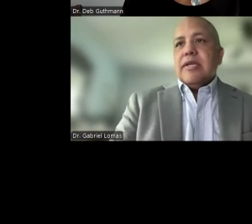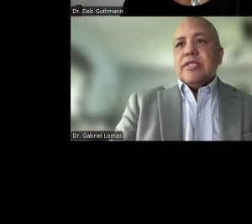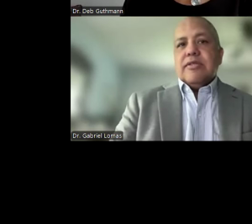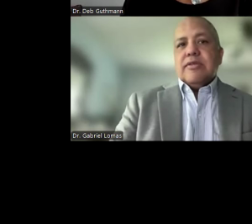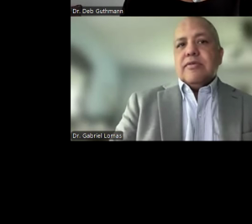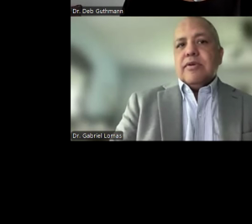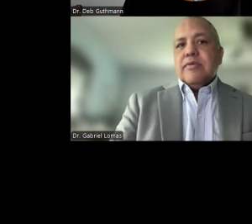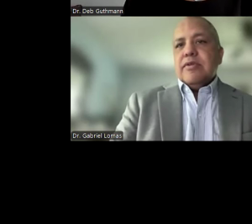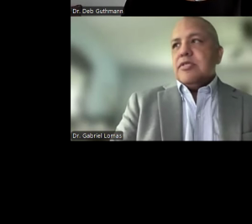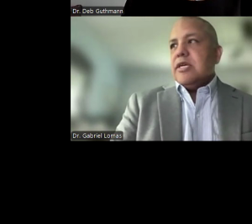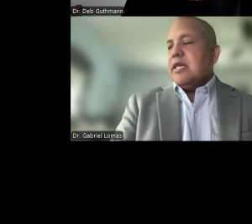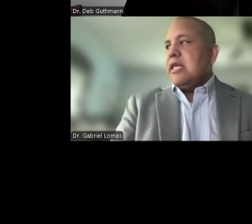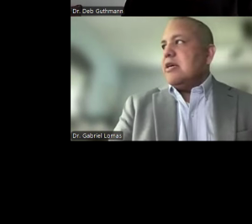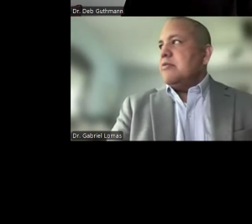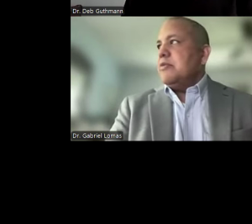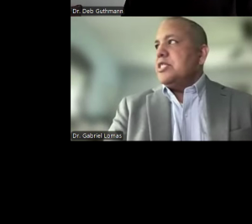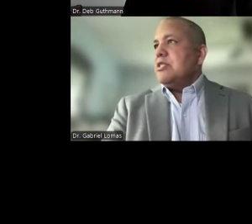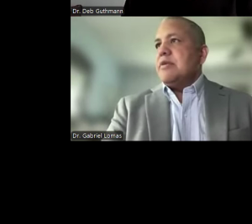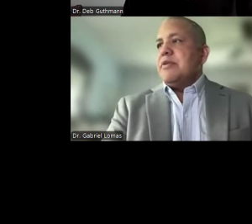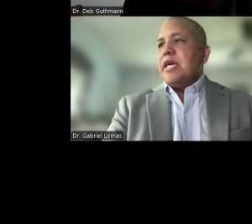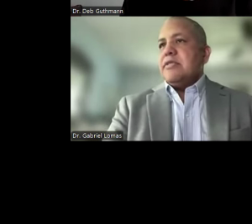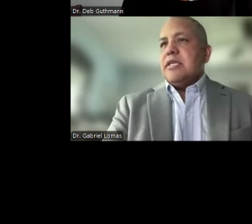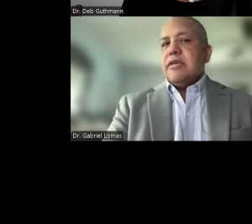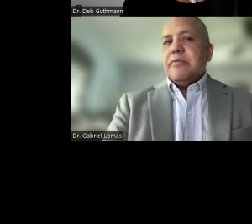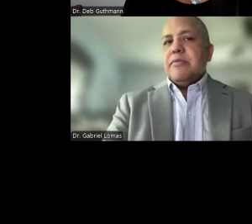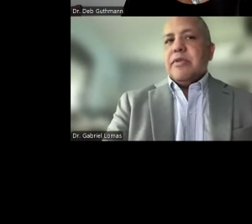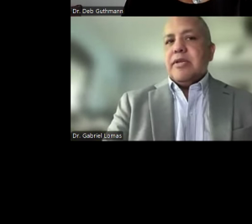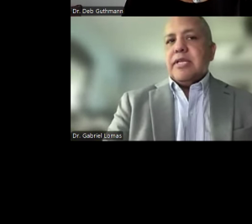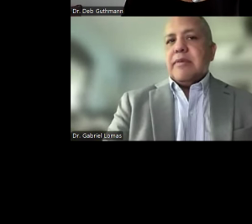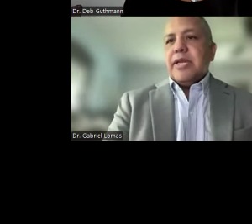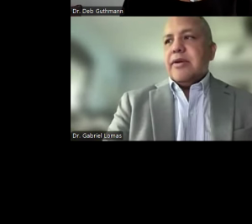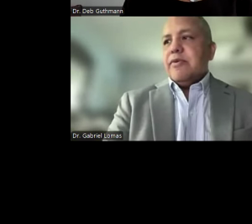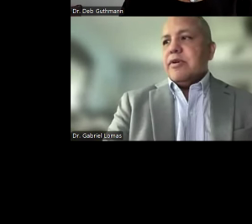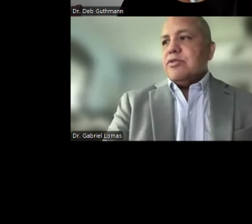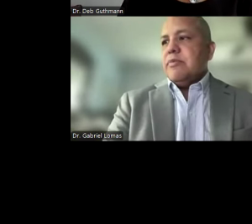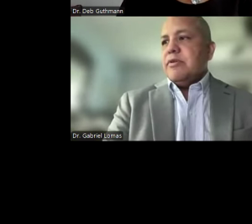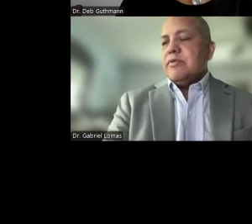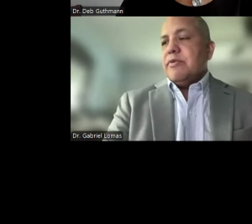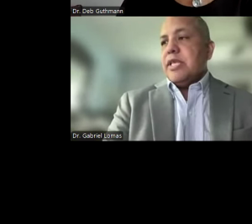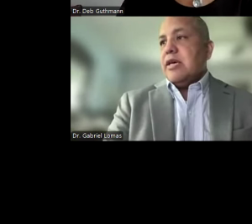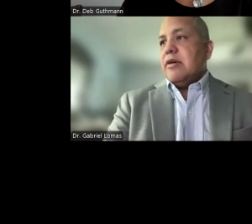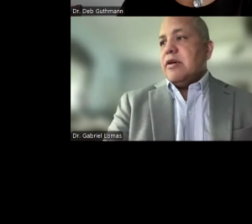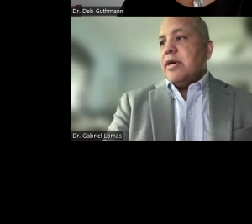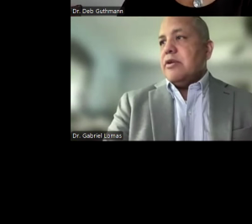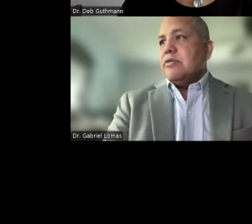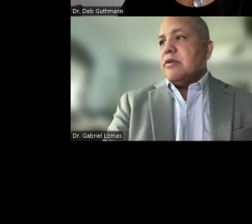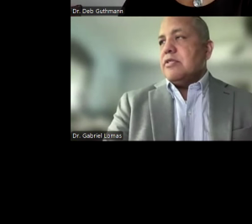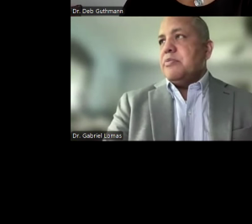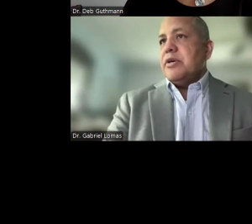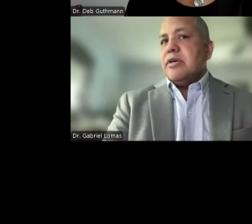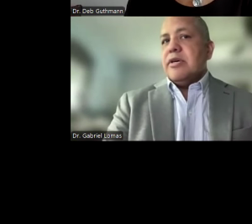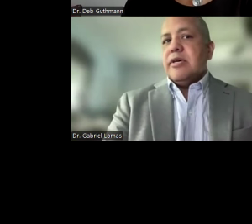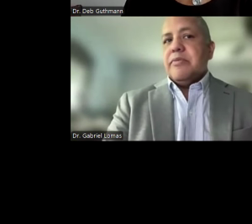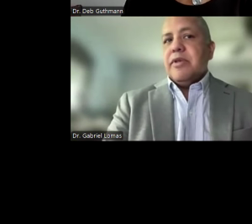So and she also shared, I think Michelle shared with you guys that Deb and I were contributors. We were the co-editors on